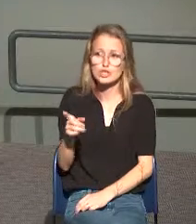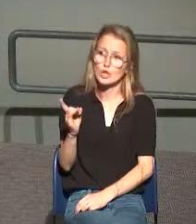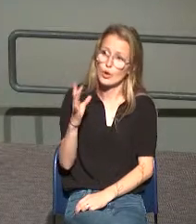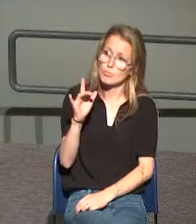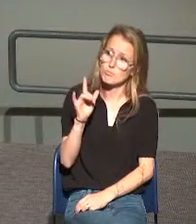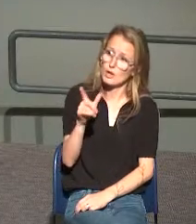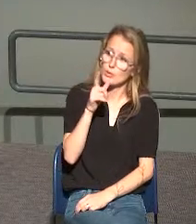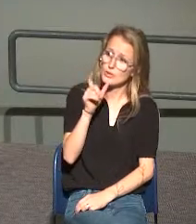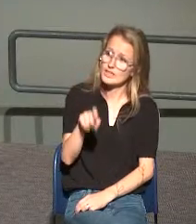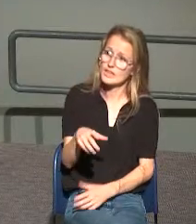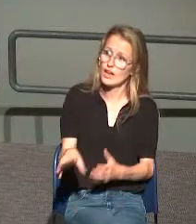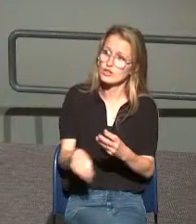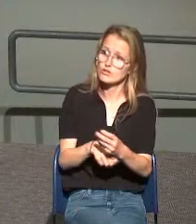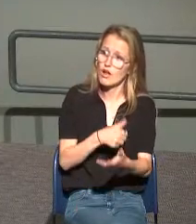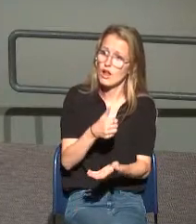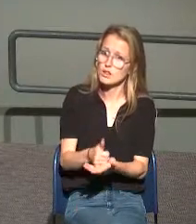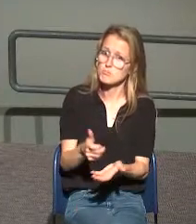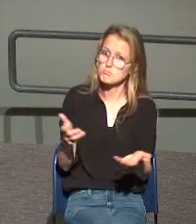pilot who needed extra help?